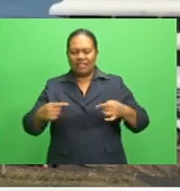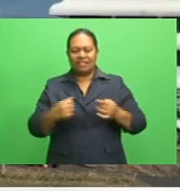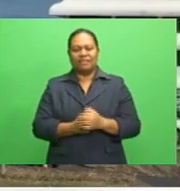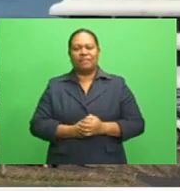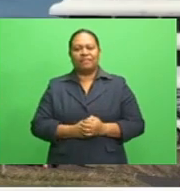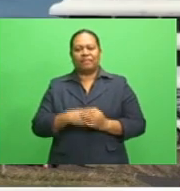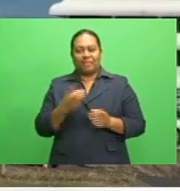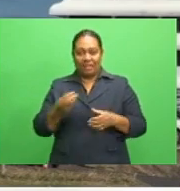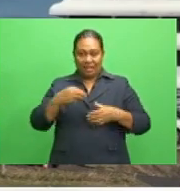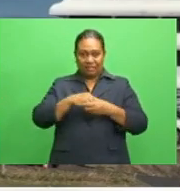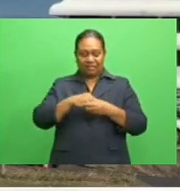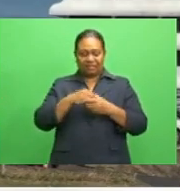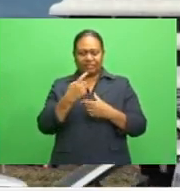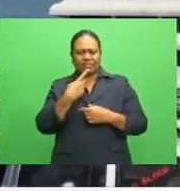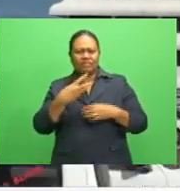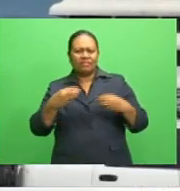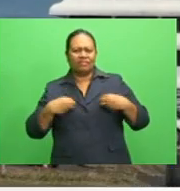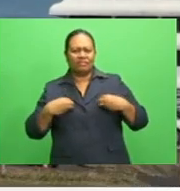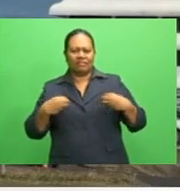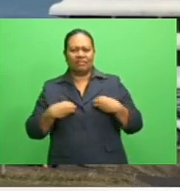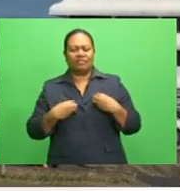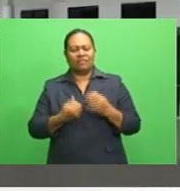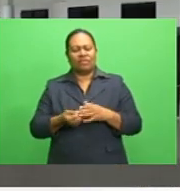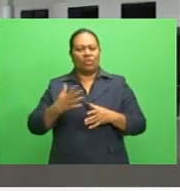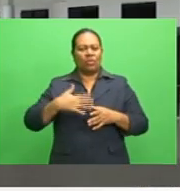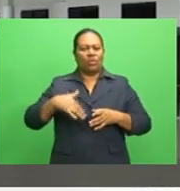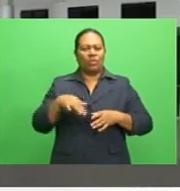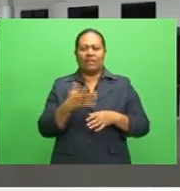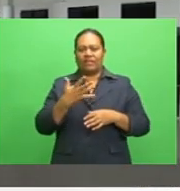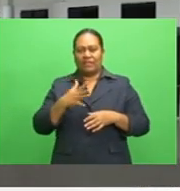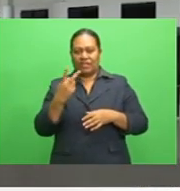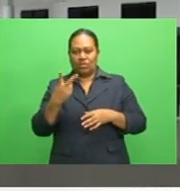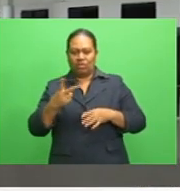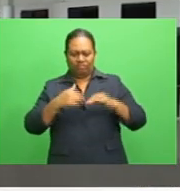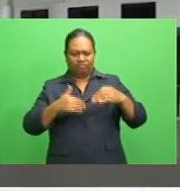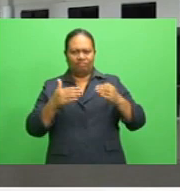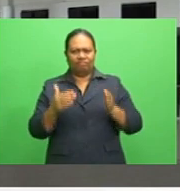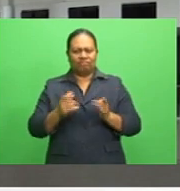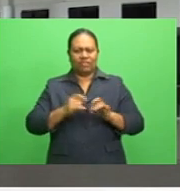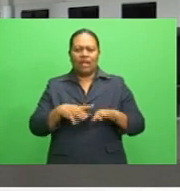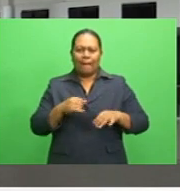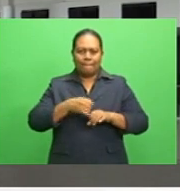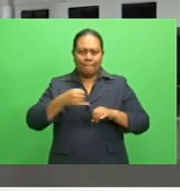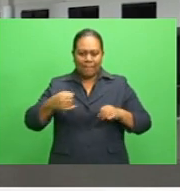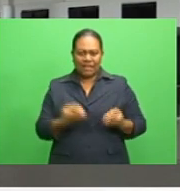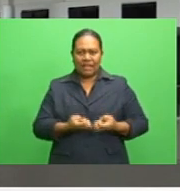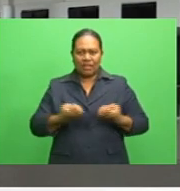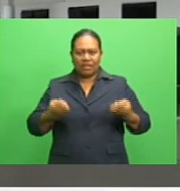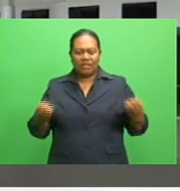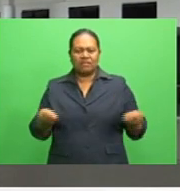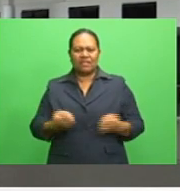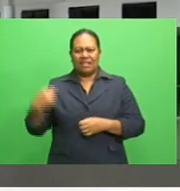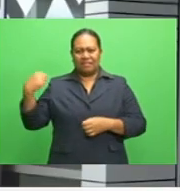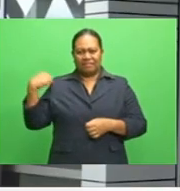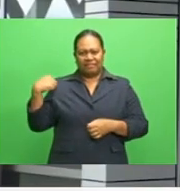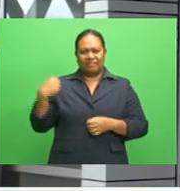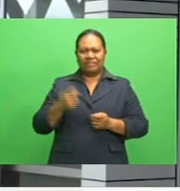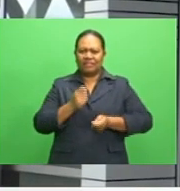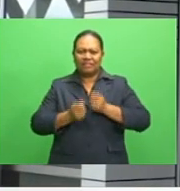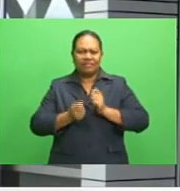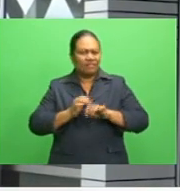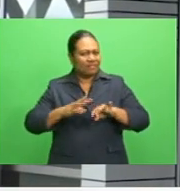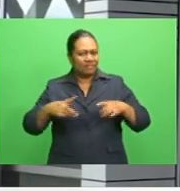consisted of consignments for businesses as well as almost 52 tons of essential medical supplies, including vaccines, test kits, medicine,